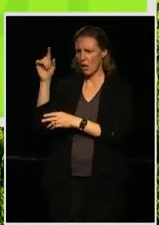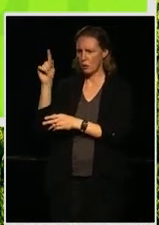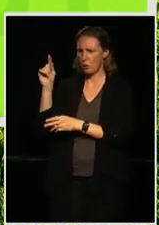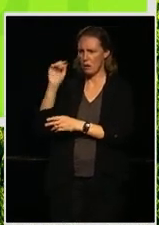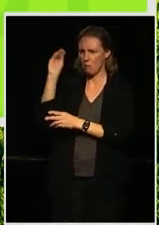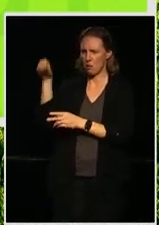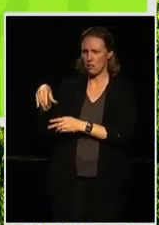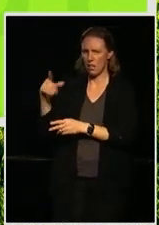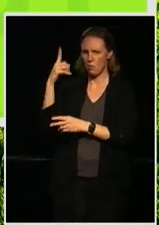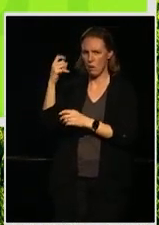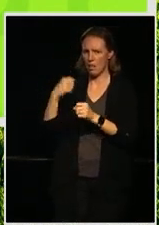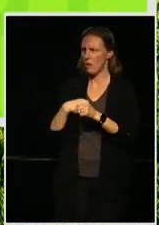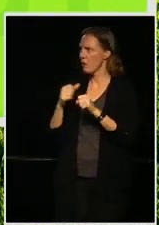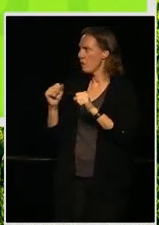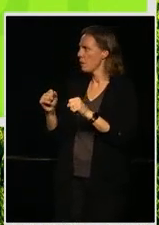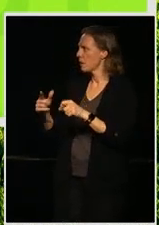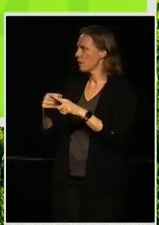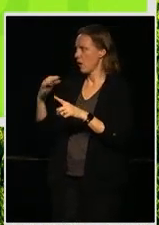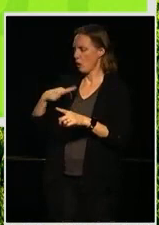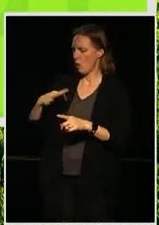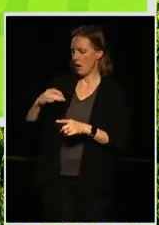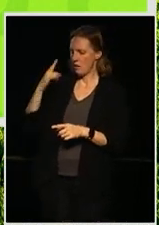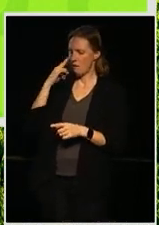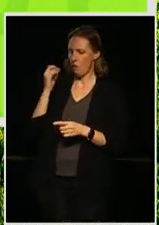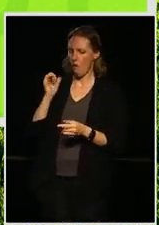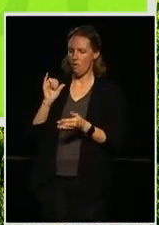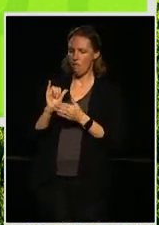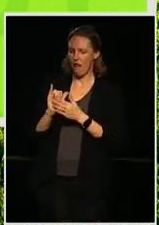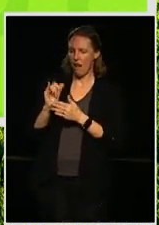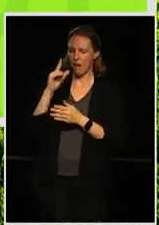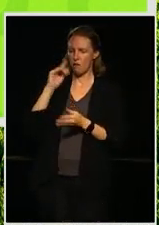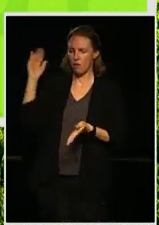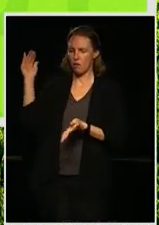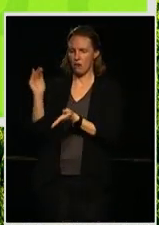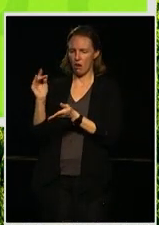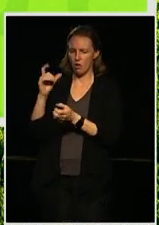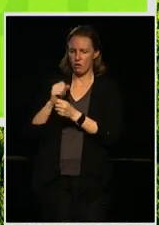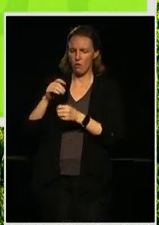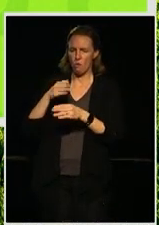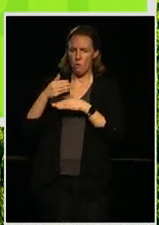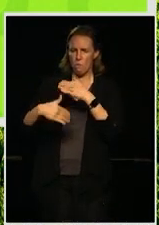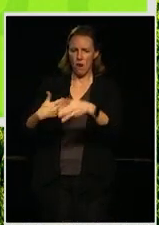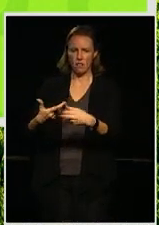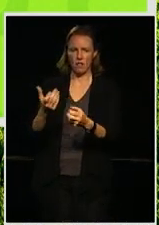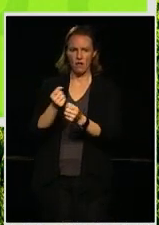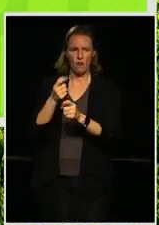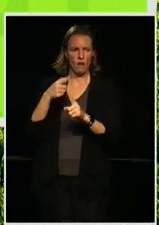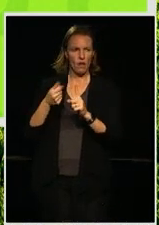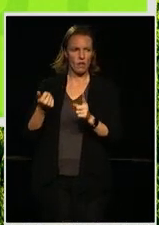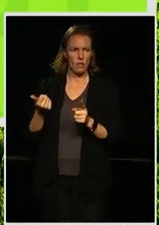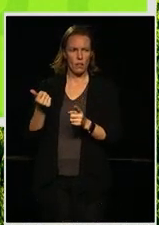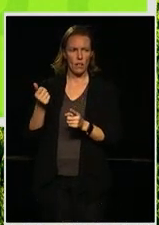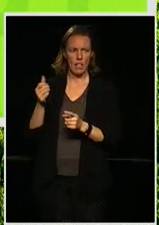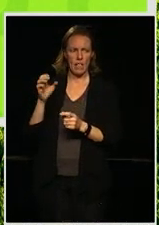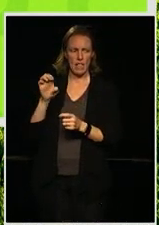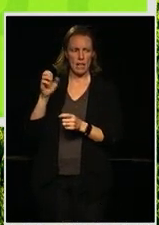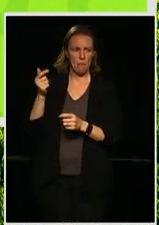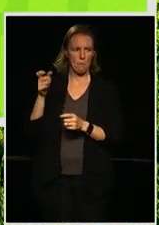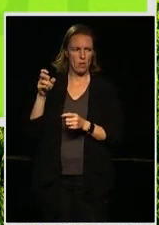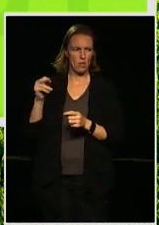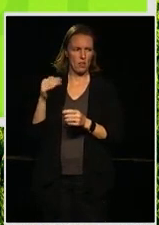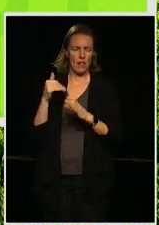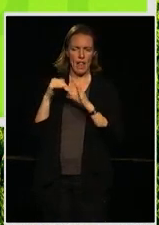to get credit from the tax credit for the CO2 emission reduction through our process. For methane emission, with access